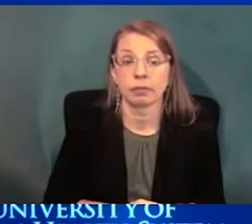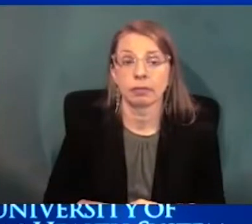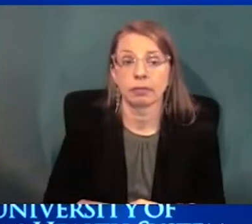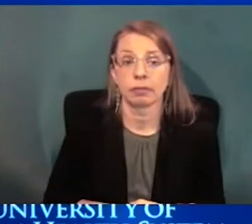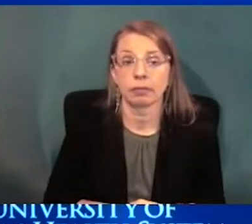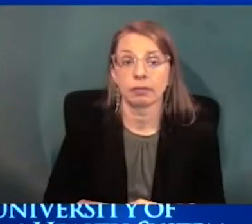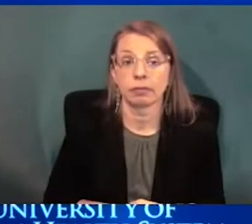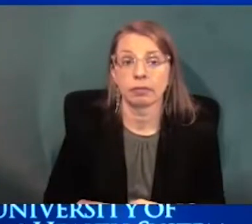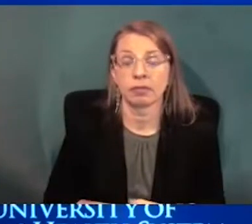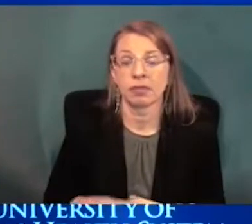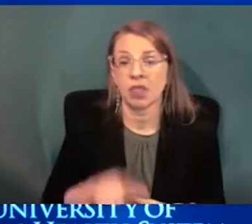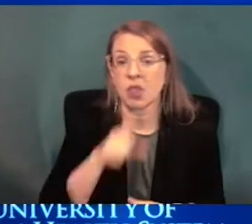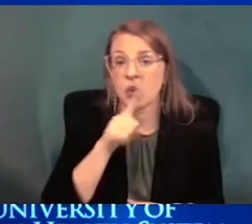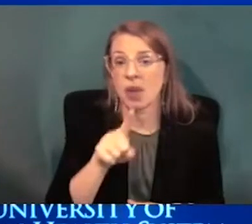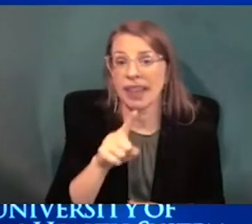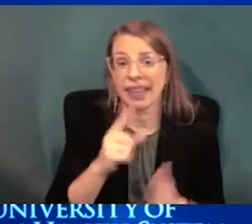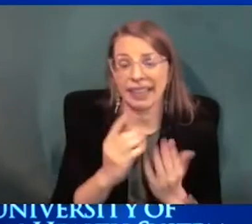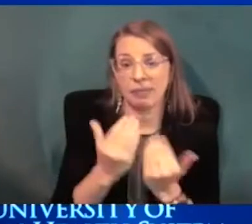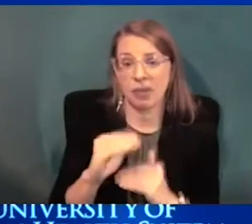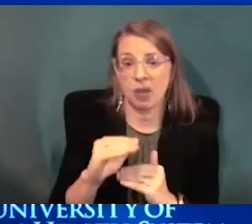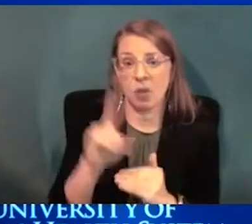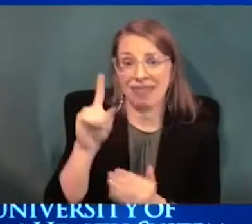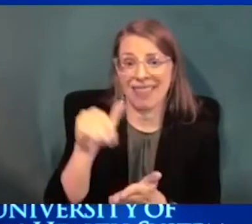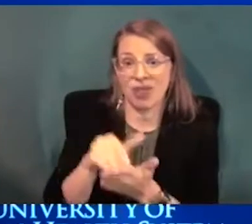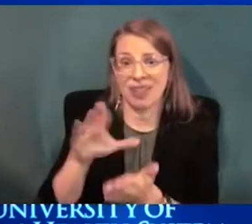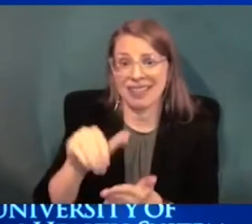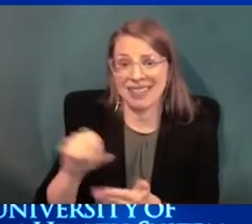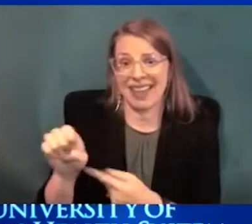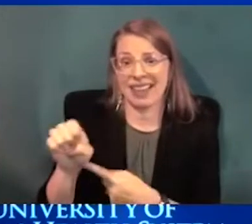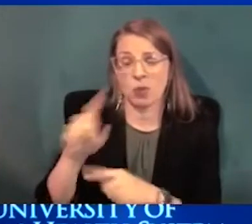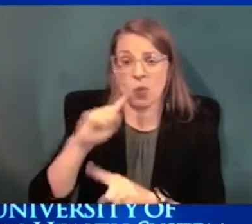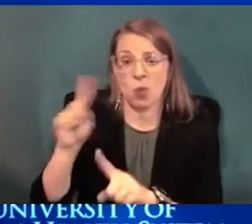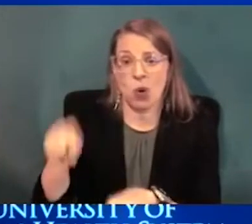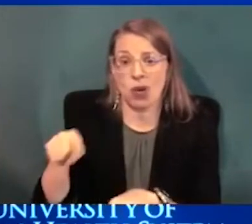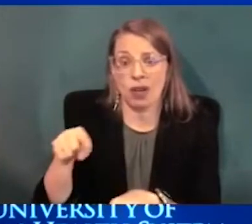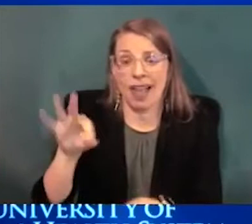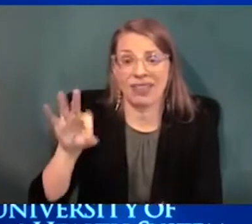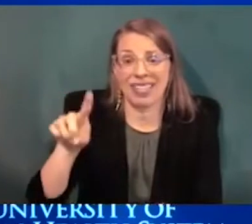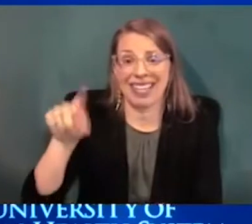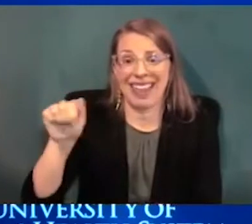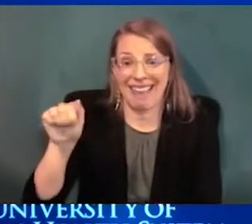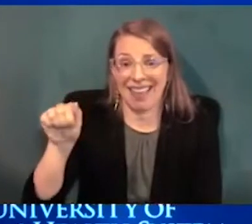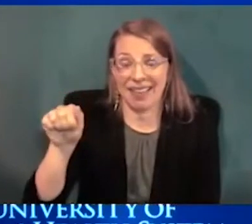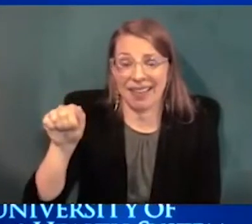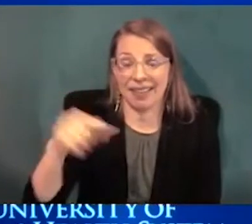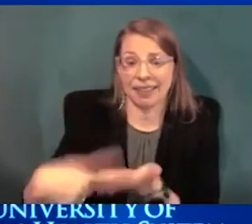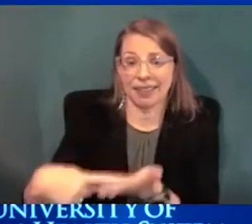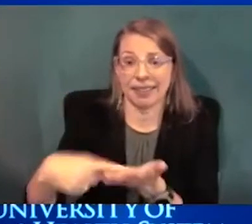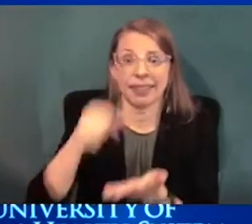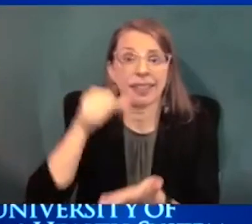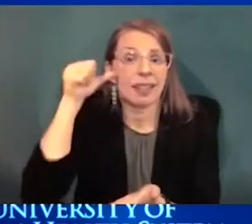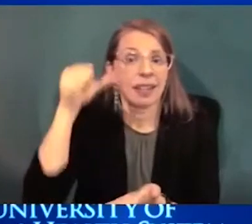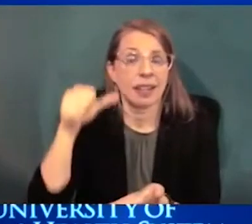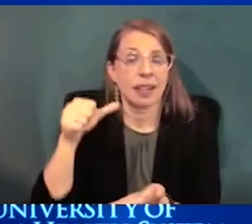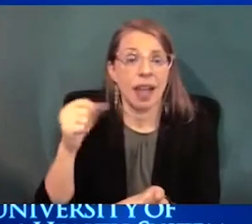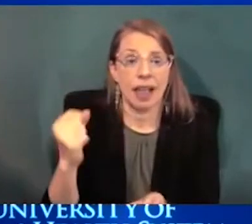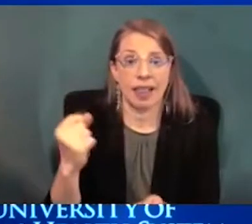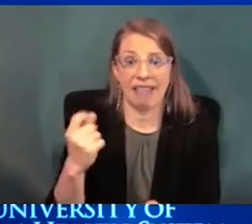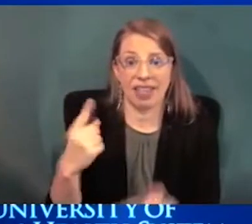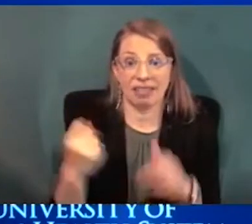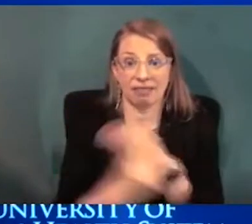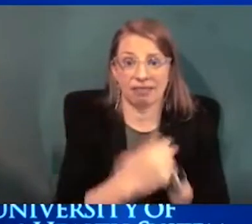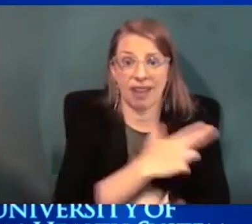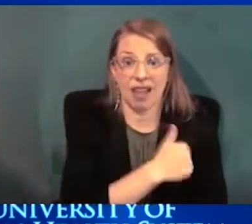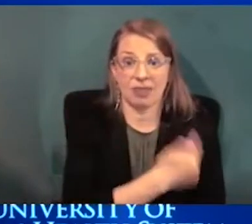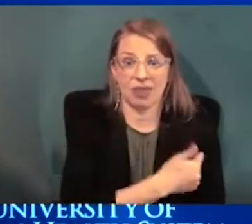self-limited. Out of 1,000 cases that have been reported in the FDA discussion yesterday, I believe 11 have been hospitalized, so it's pretty